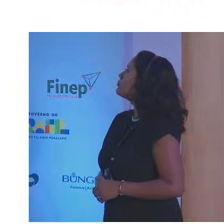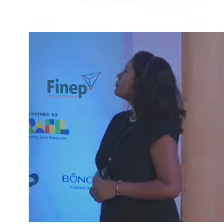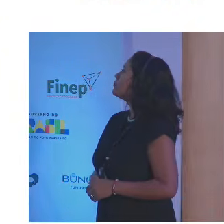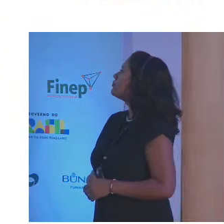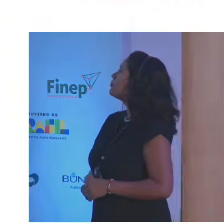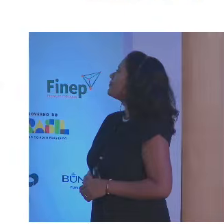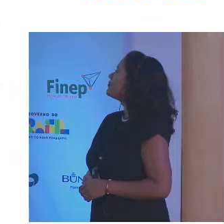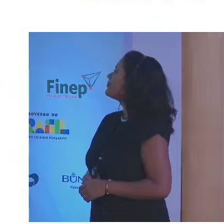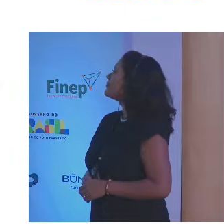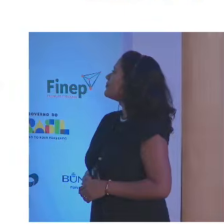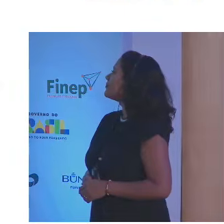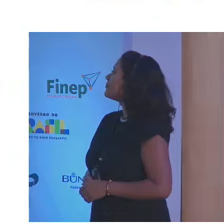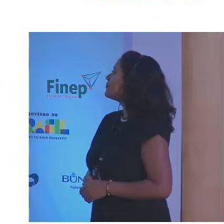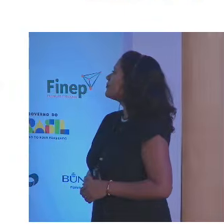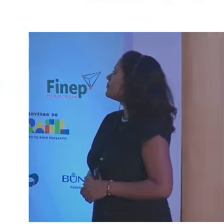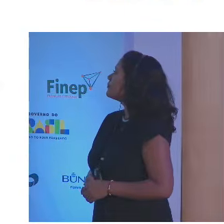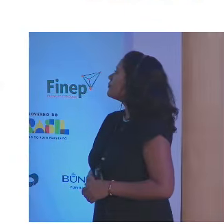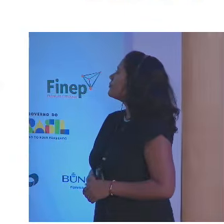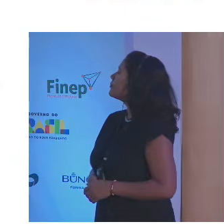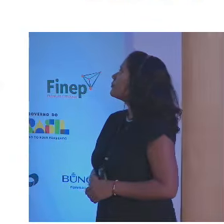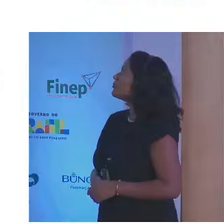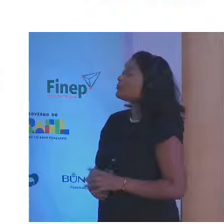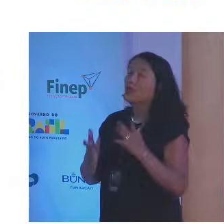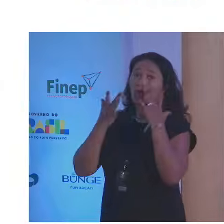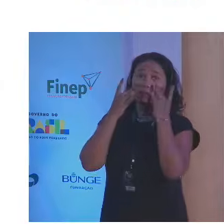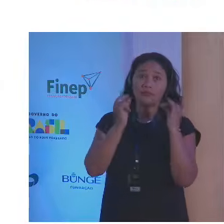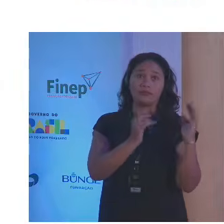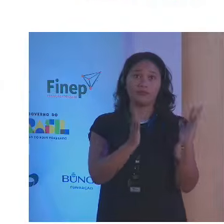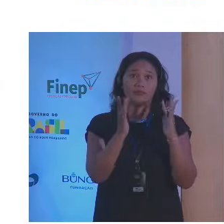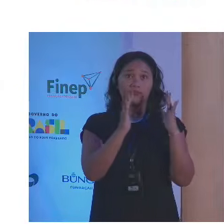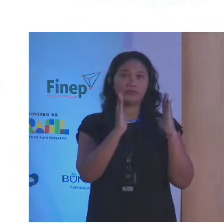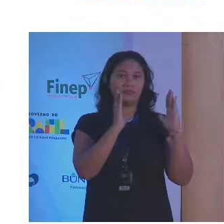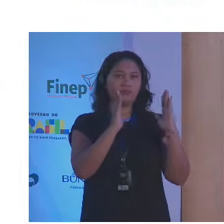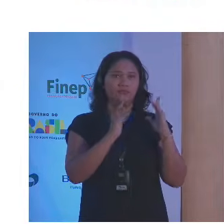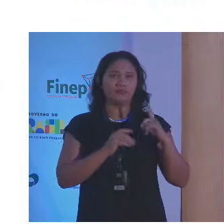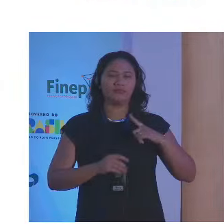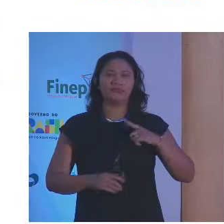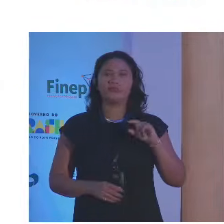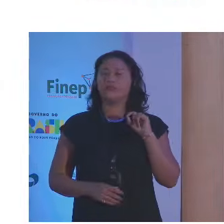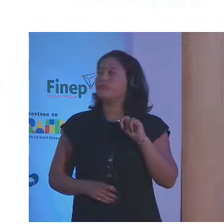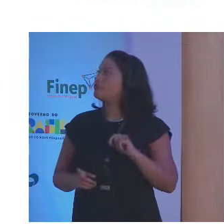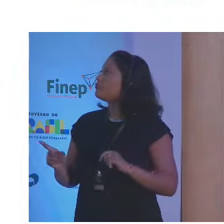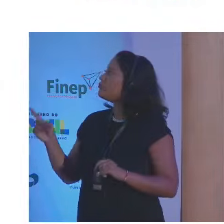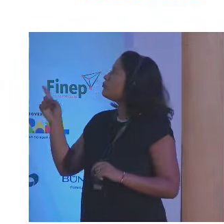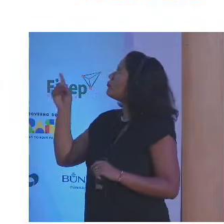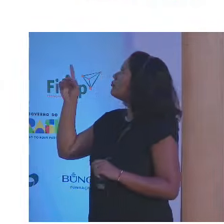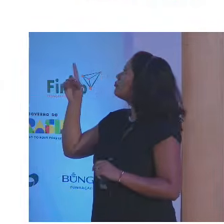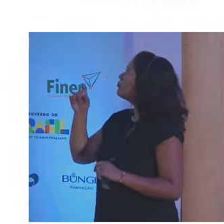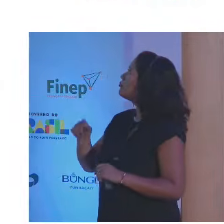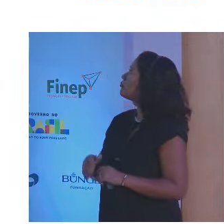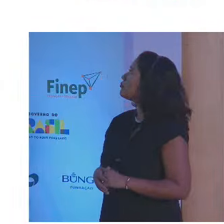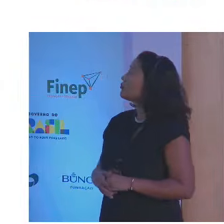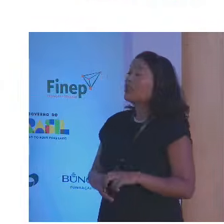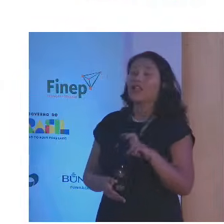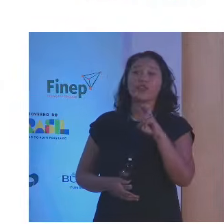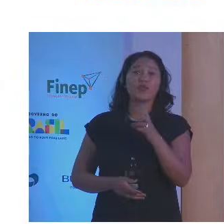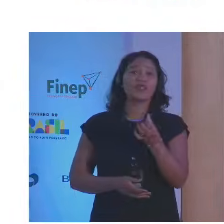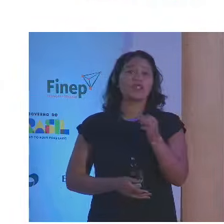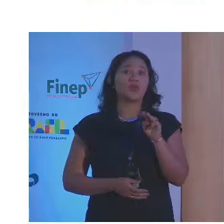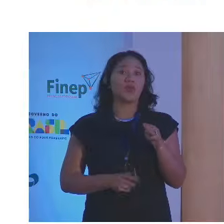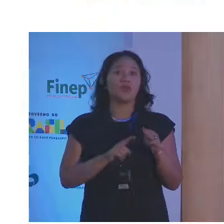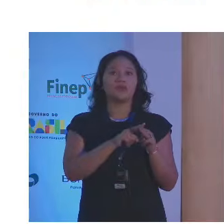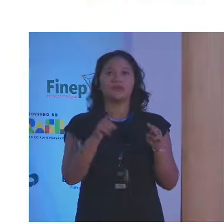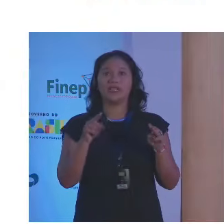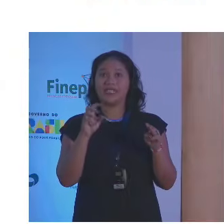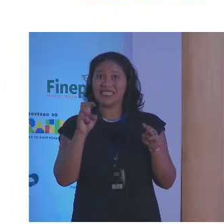And we're looking at that period here from 56 million years ago to about 5